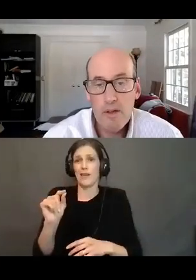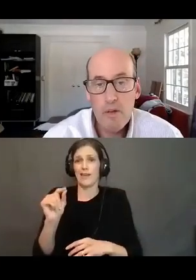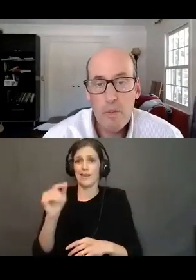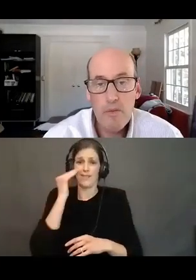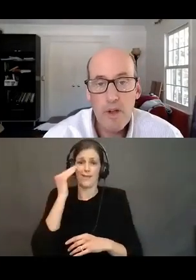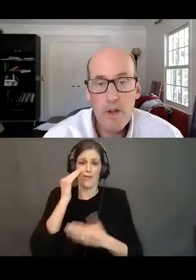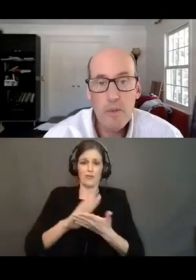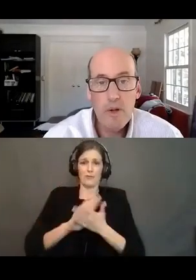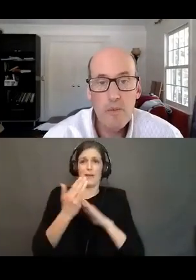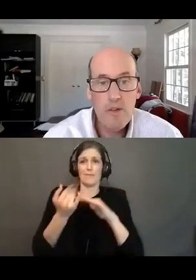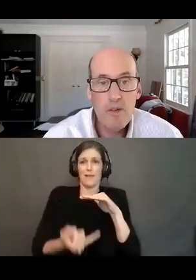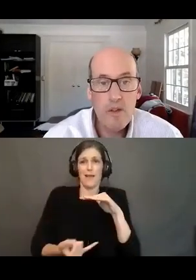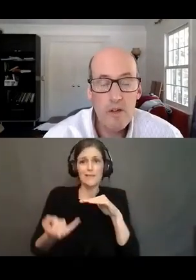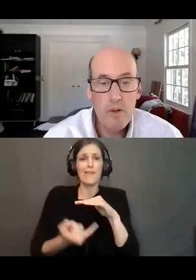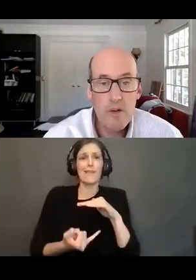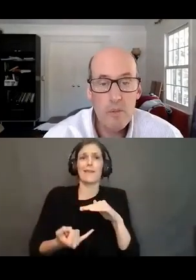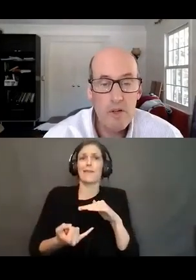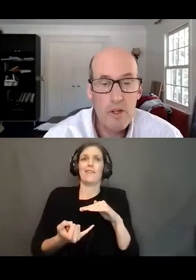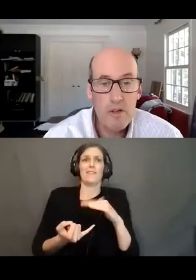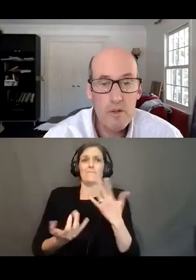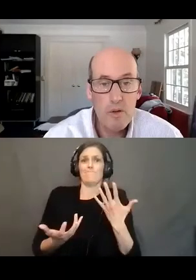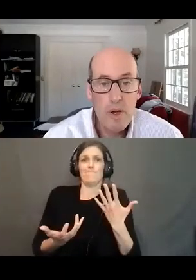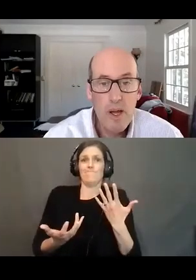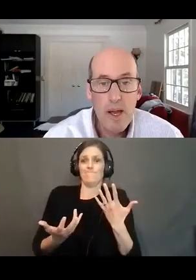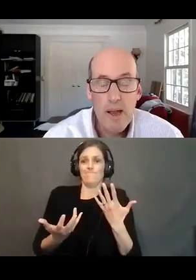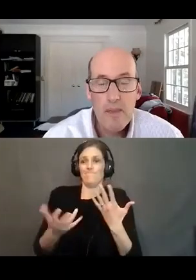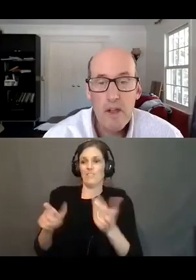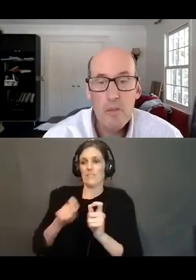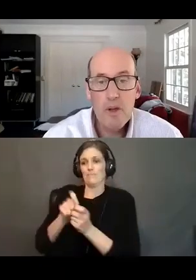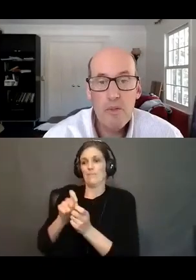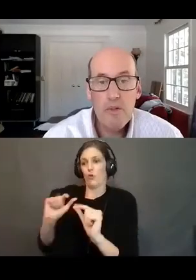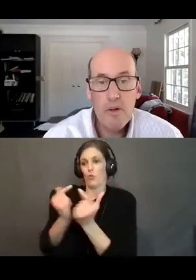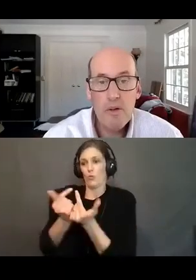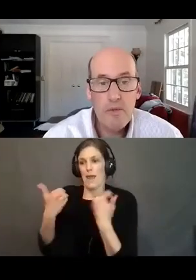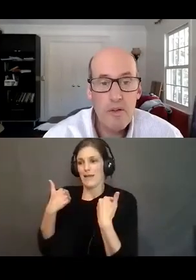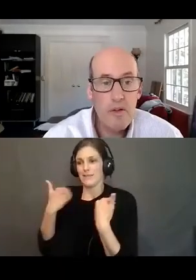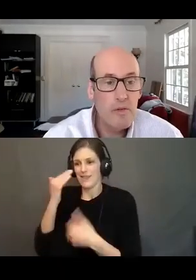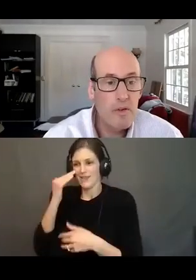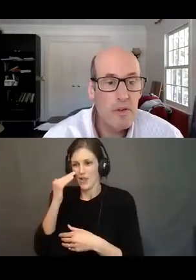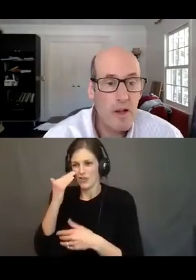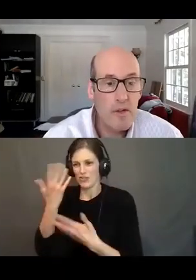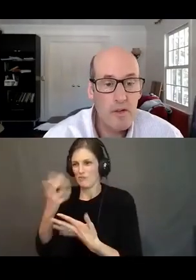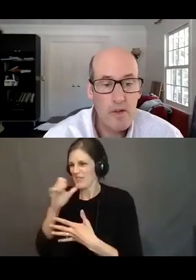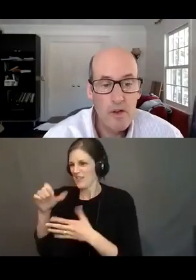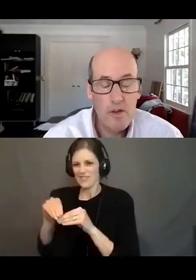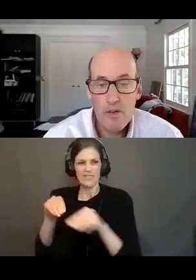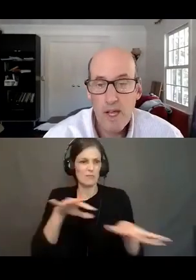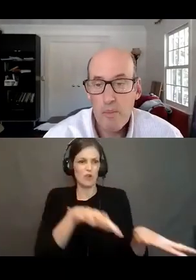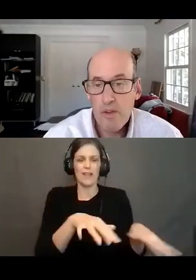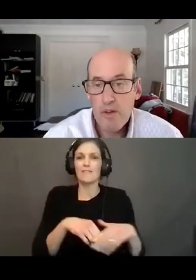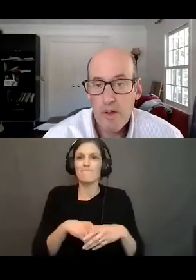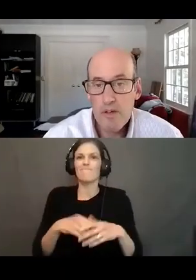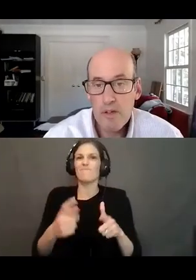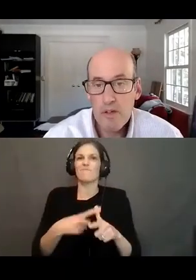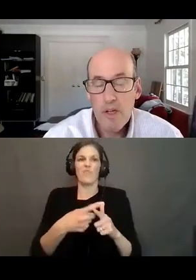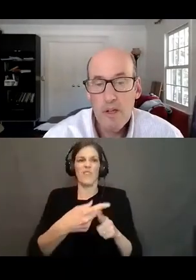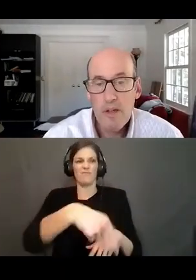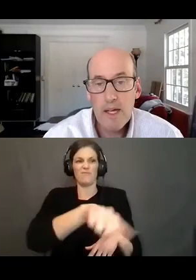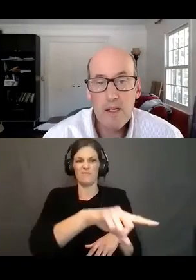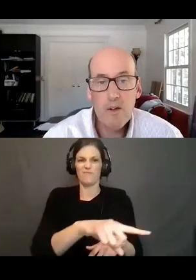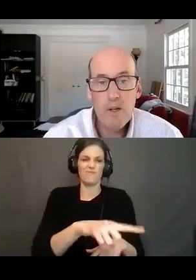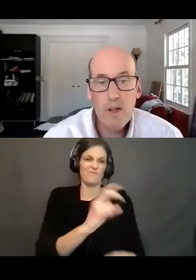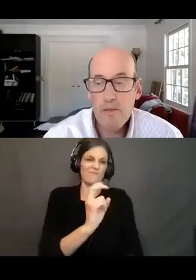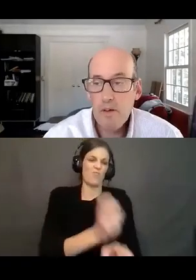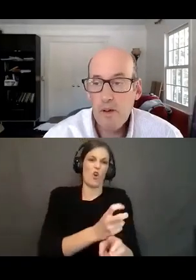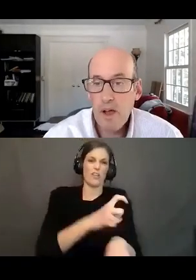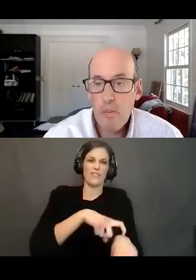isolated. The supported knowledge becomes isolated within a particular group. And then it becomes very difficult for the others to adopt the innovation. That